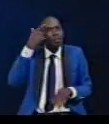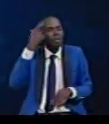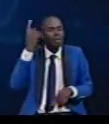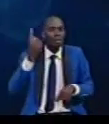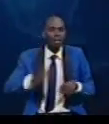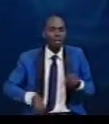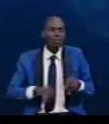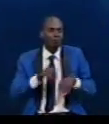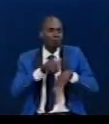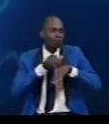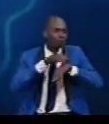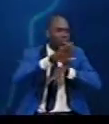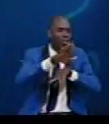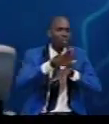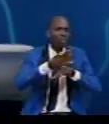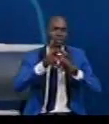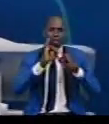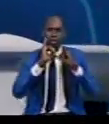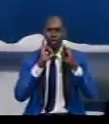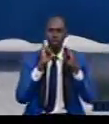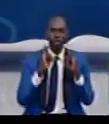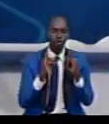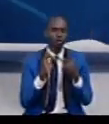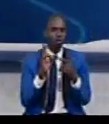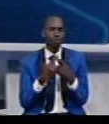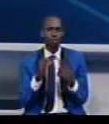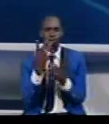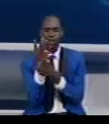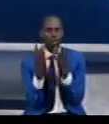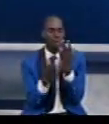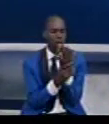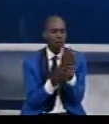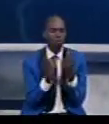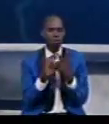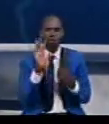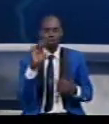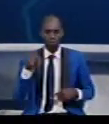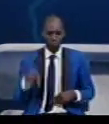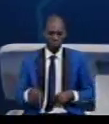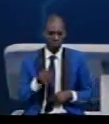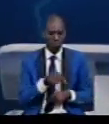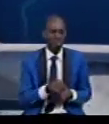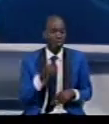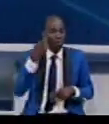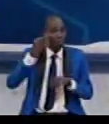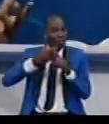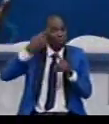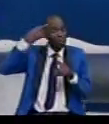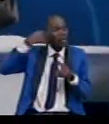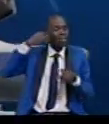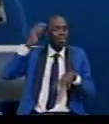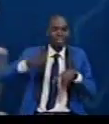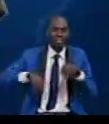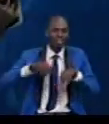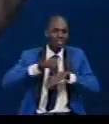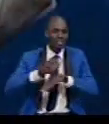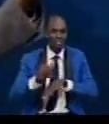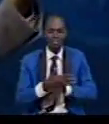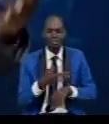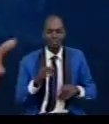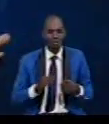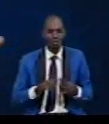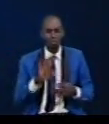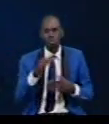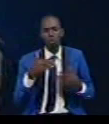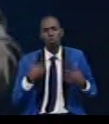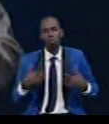information, instruction to your hand, to your feet, or different parts of your body. And the membranes or the thing